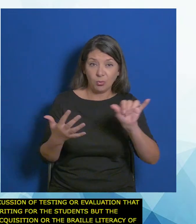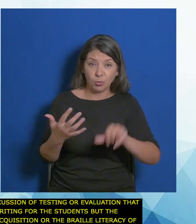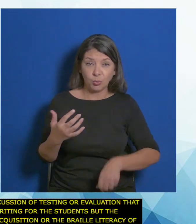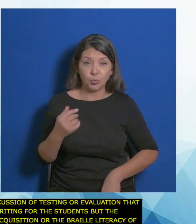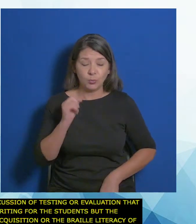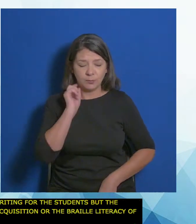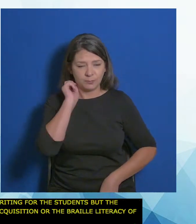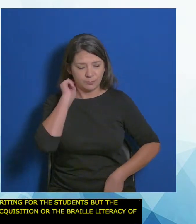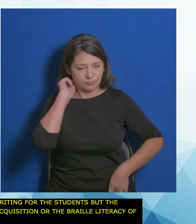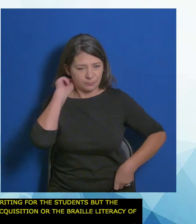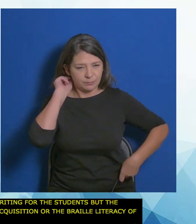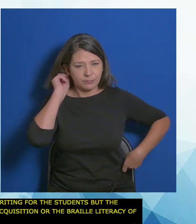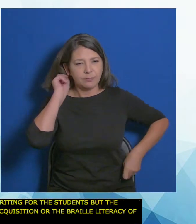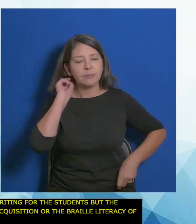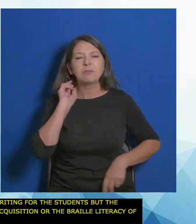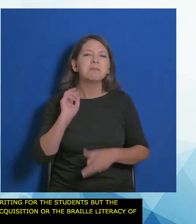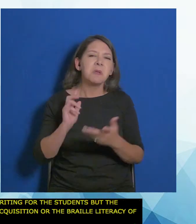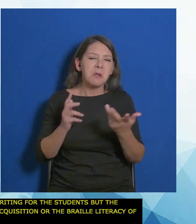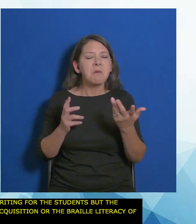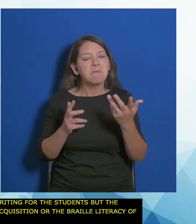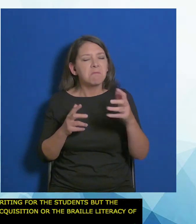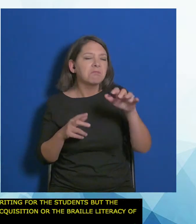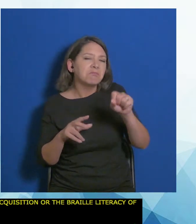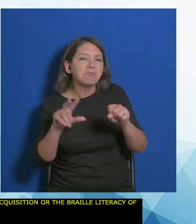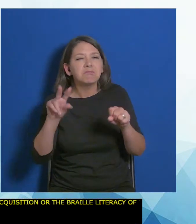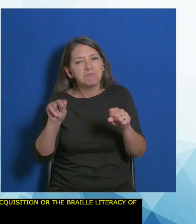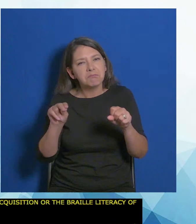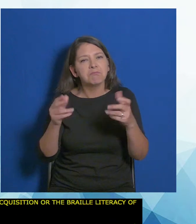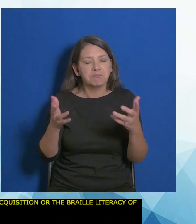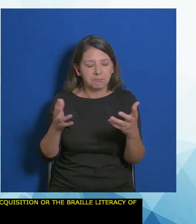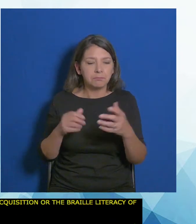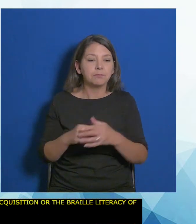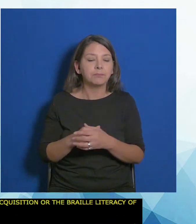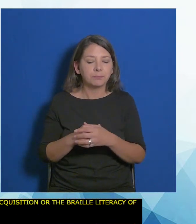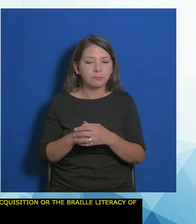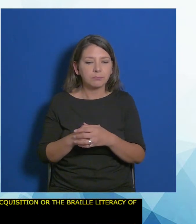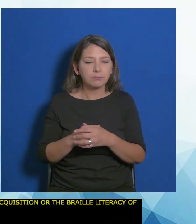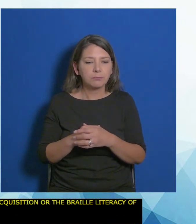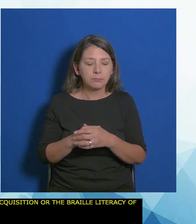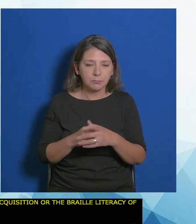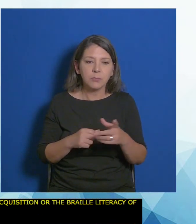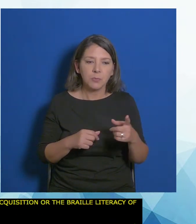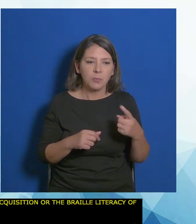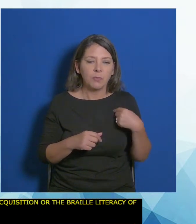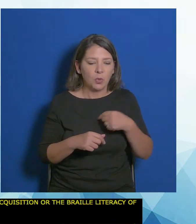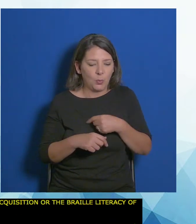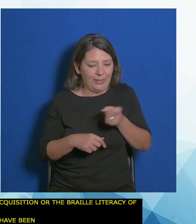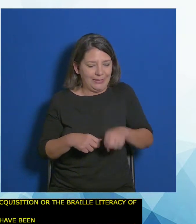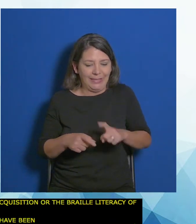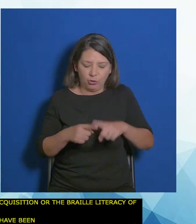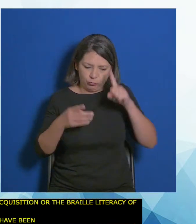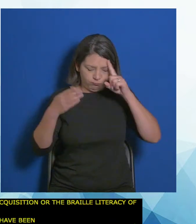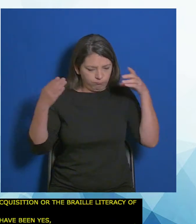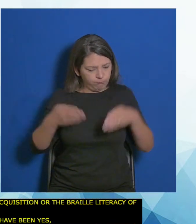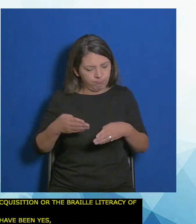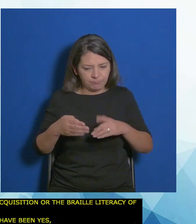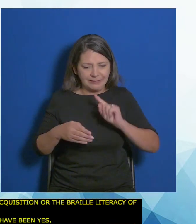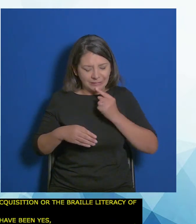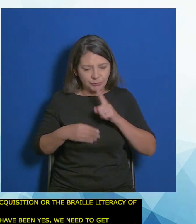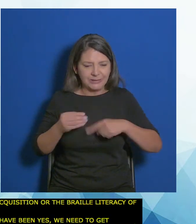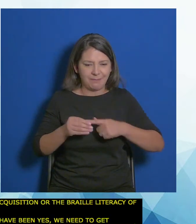Yes and no. Yes, where we have been is looking at, we have to get serious about our language programs in the